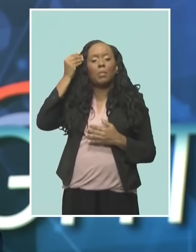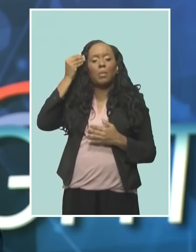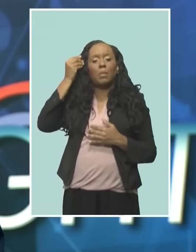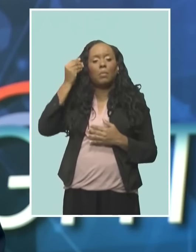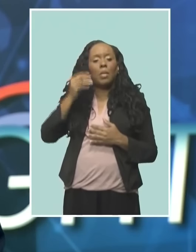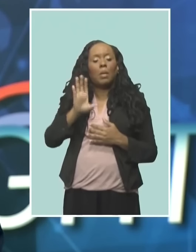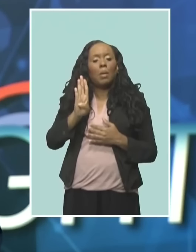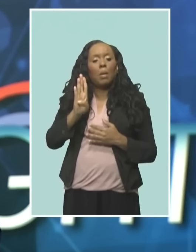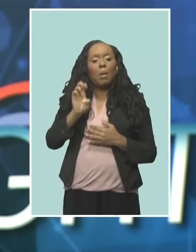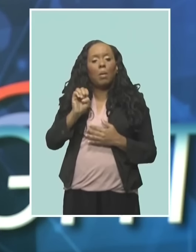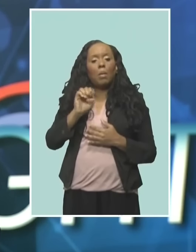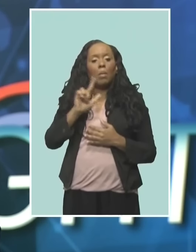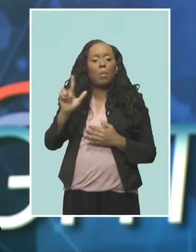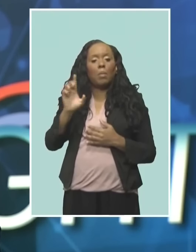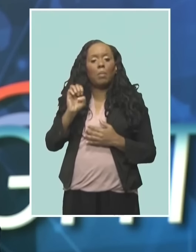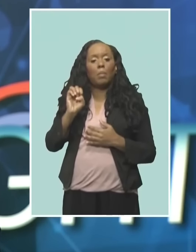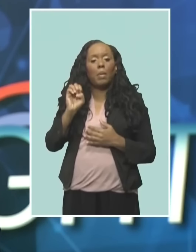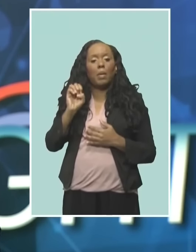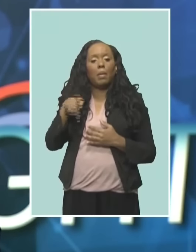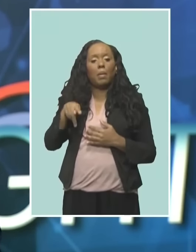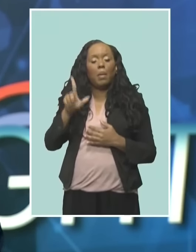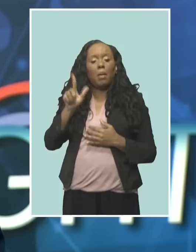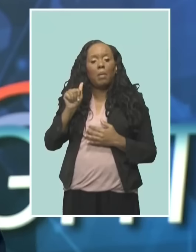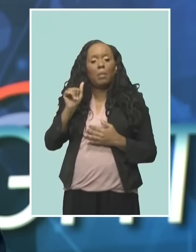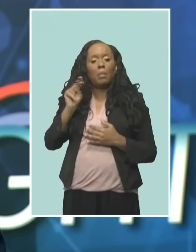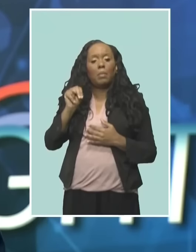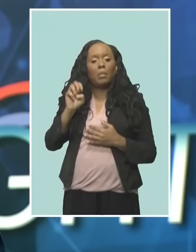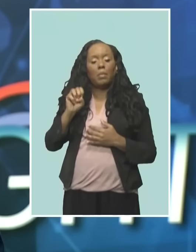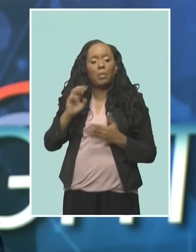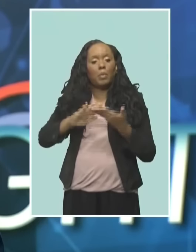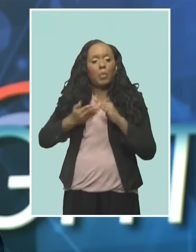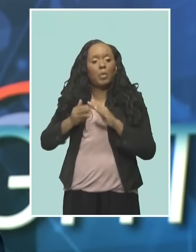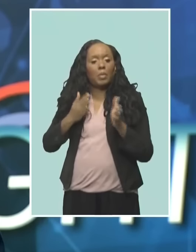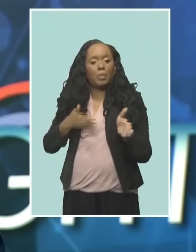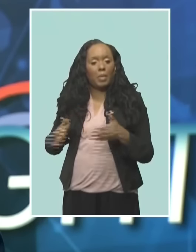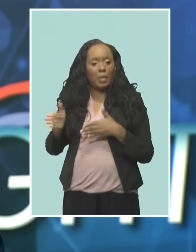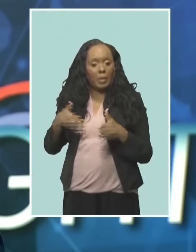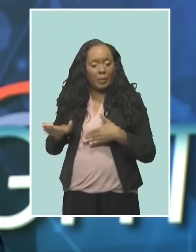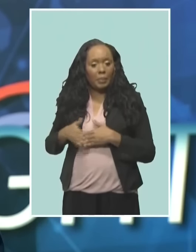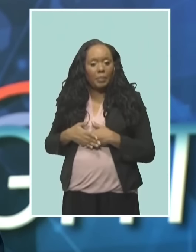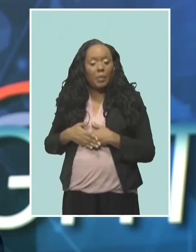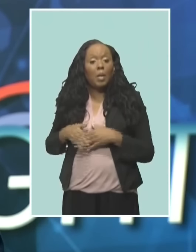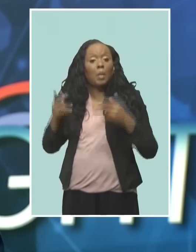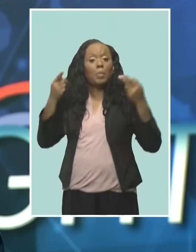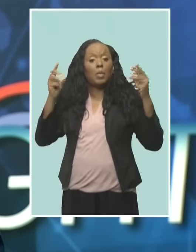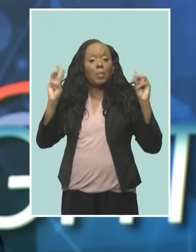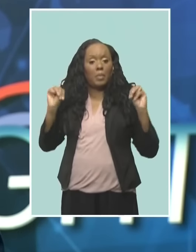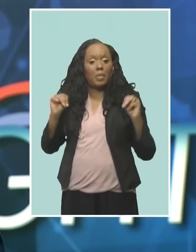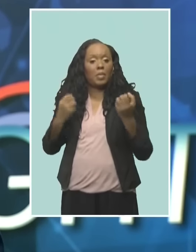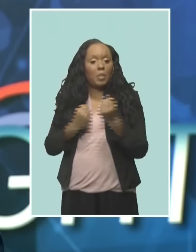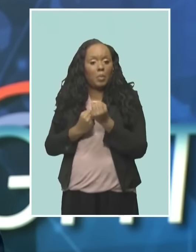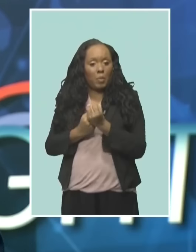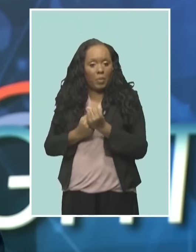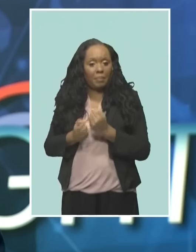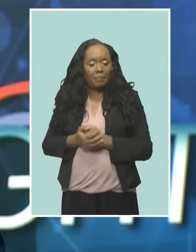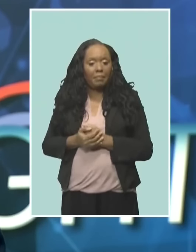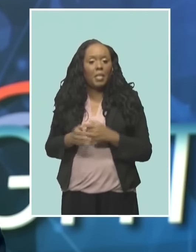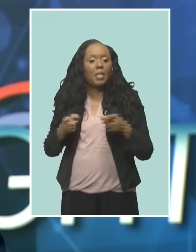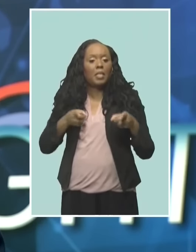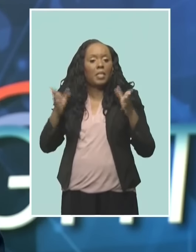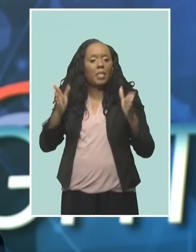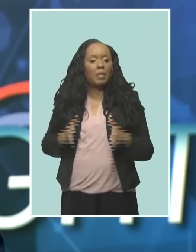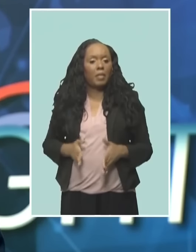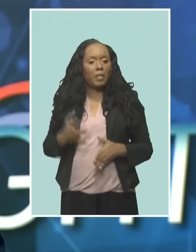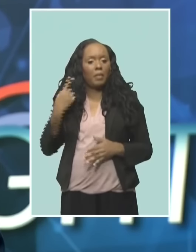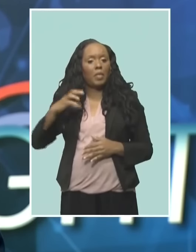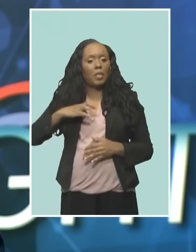has received support from Prime Minister Mia Motley. Co-founder and director of the commission, Selena King, shared how it could benefit